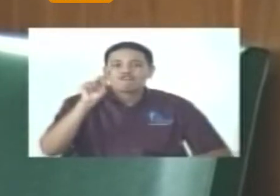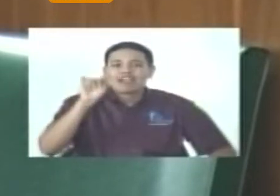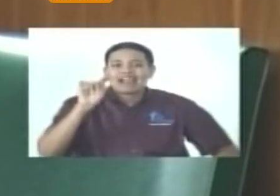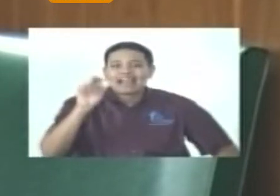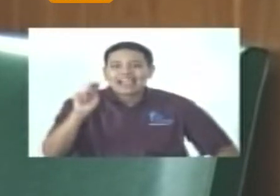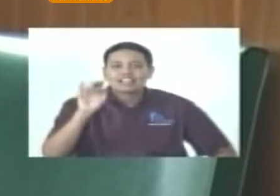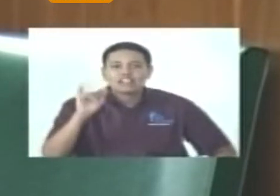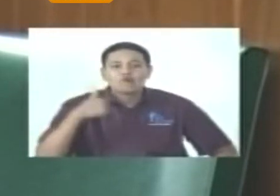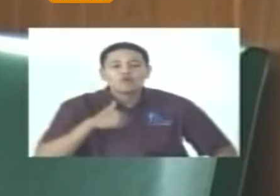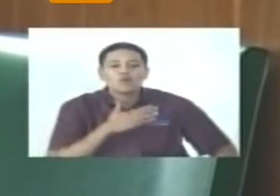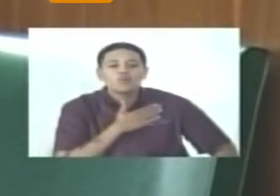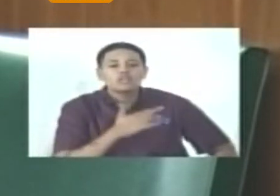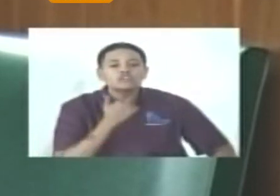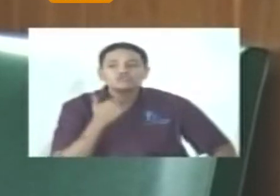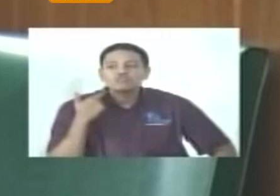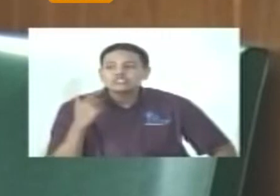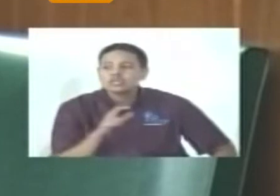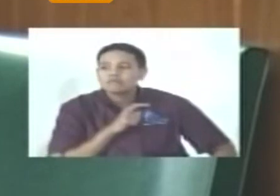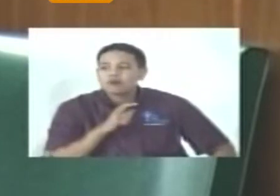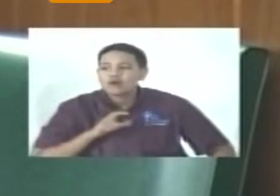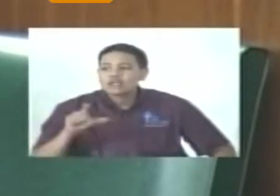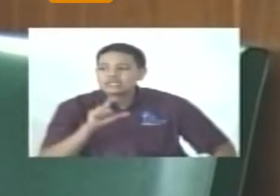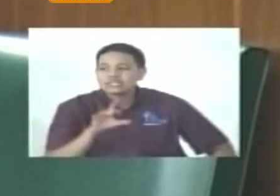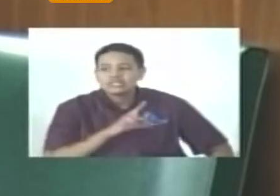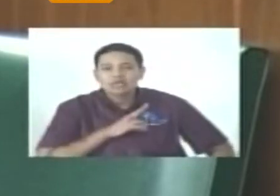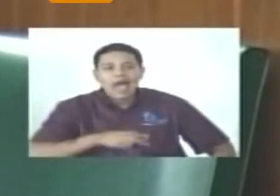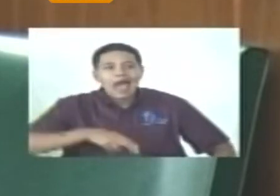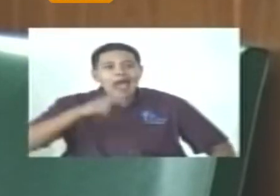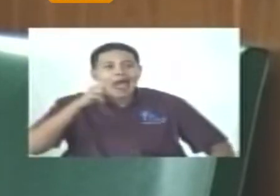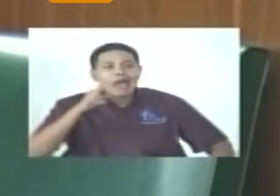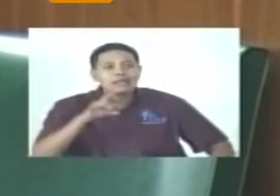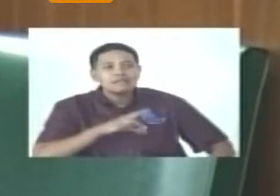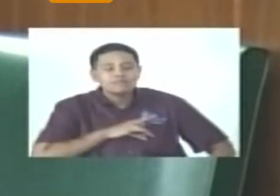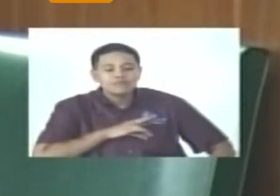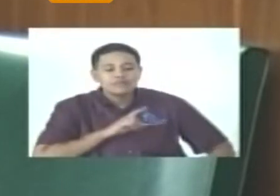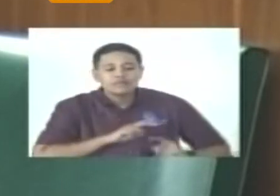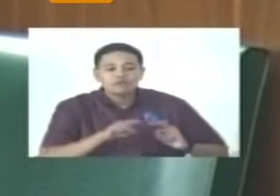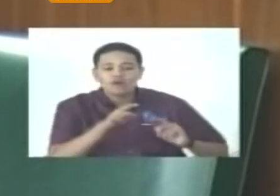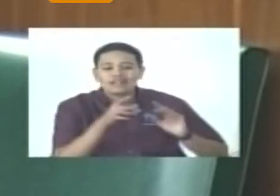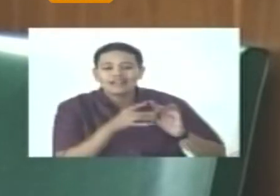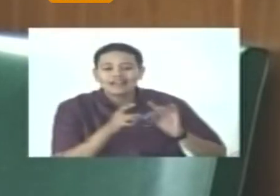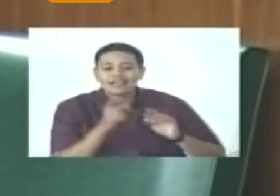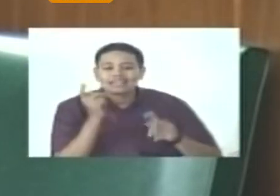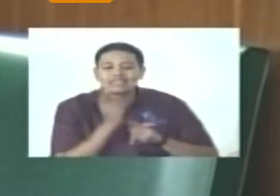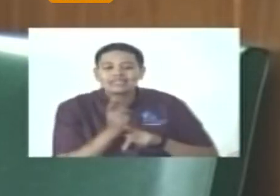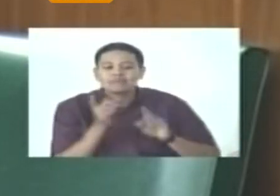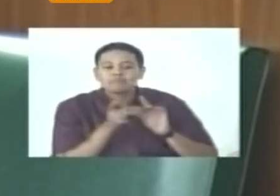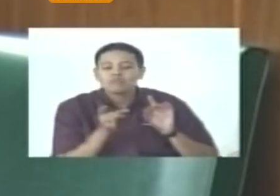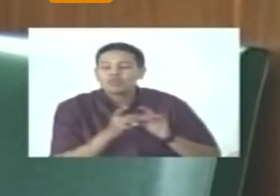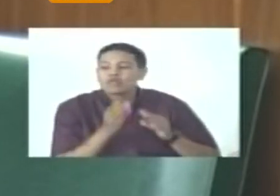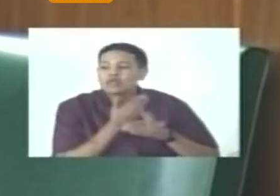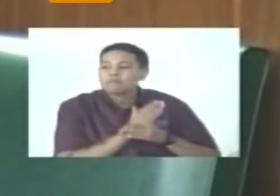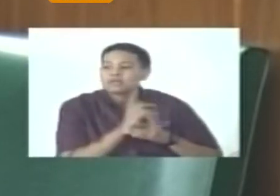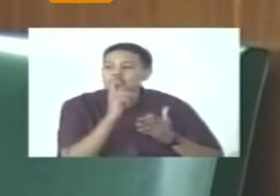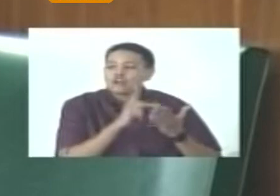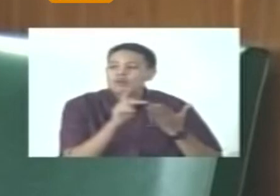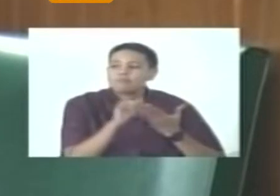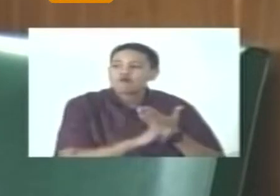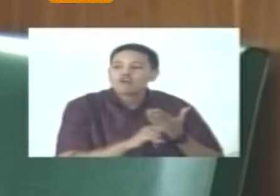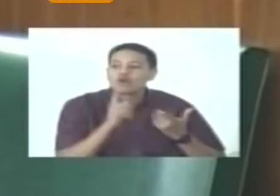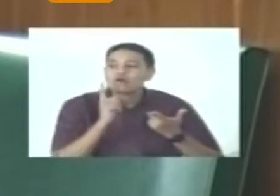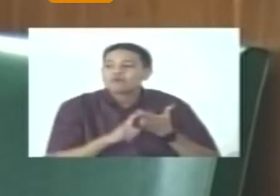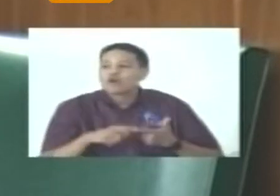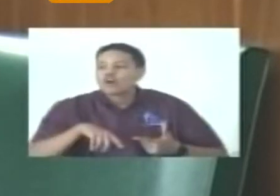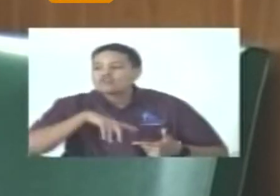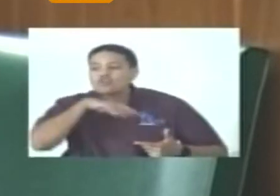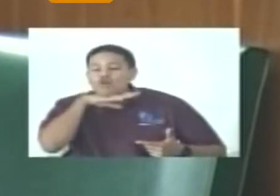we were willing to risk our police officers. But the nexus continues to be made between the project and